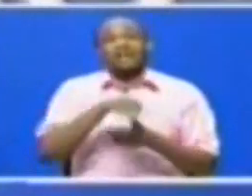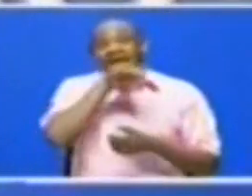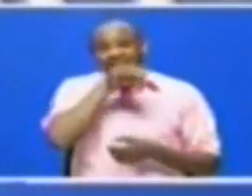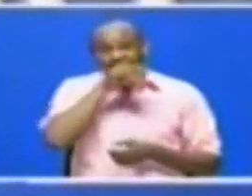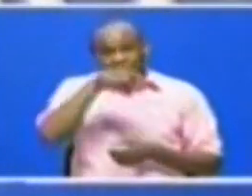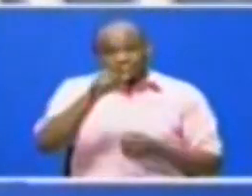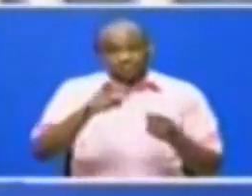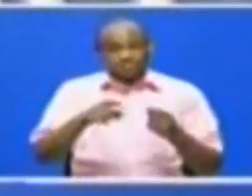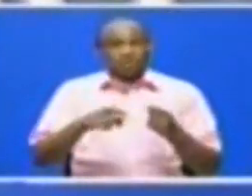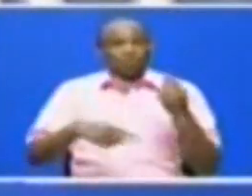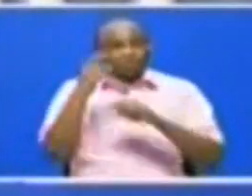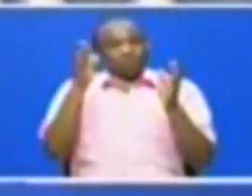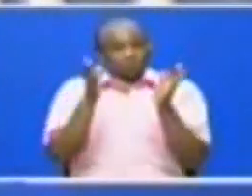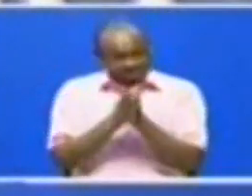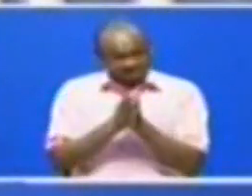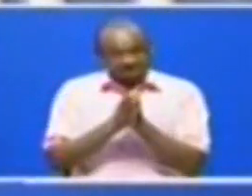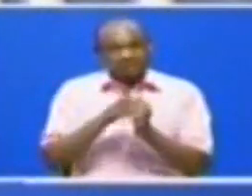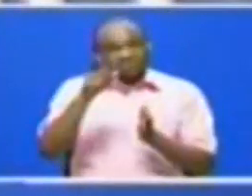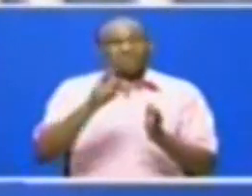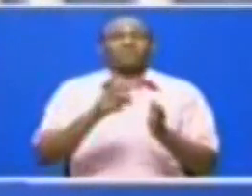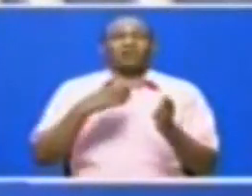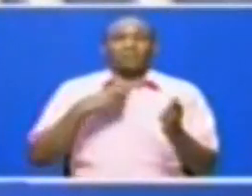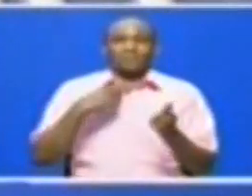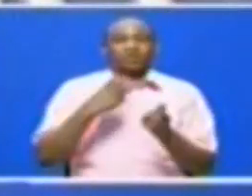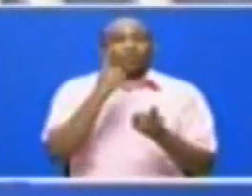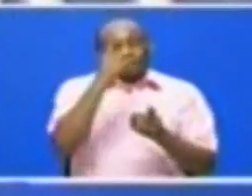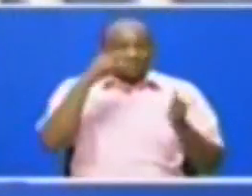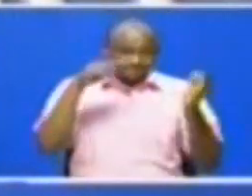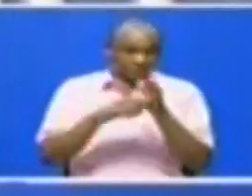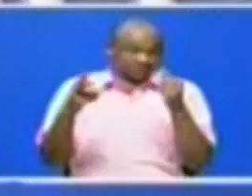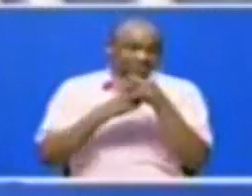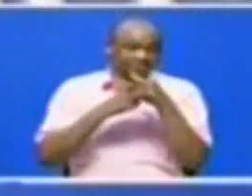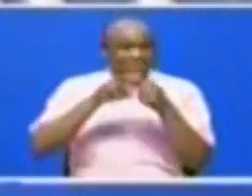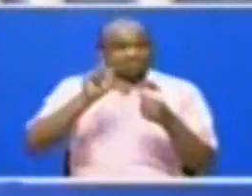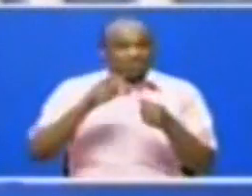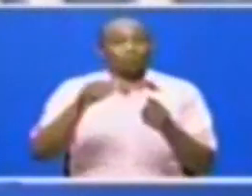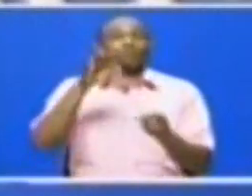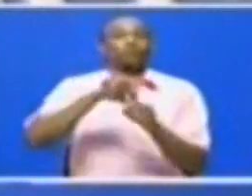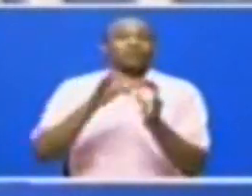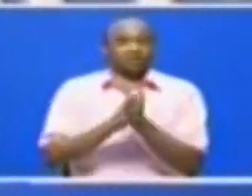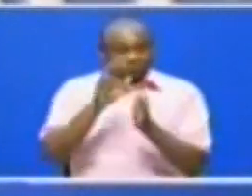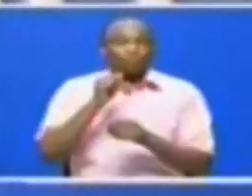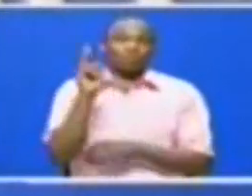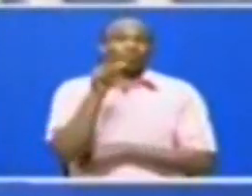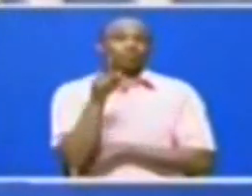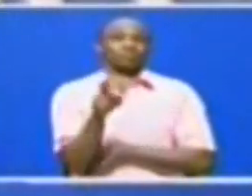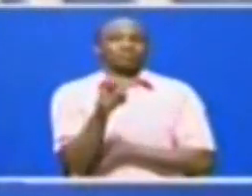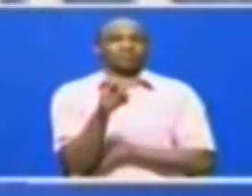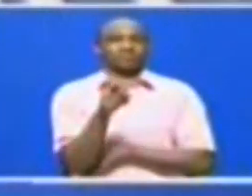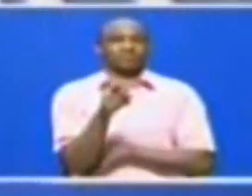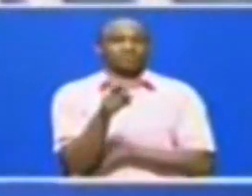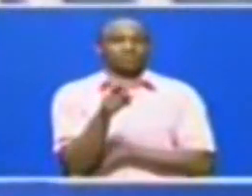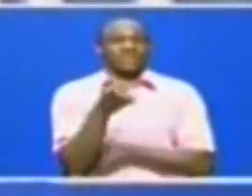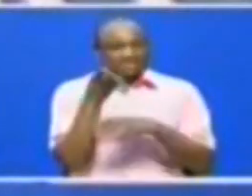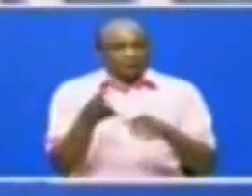Odinga won with a very commanding lead of almost 1.7 million votes between him and Uhuru Kenyatta. Now,